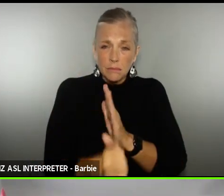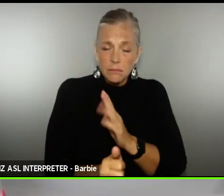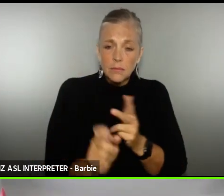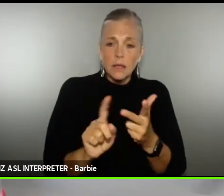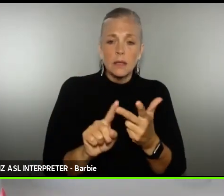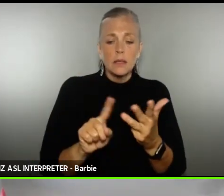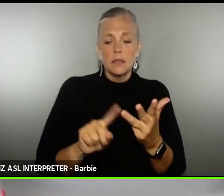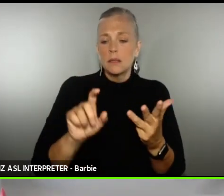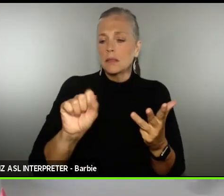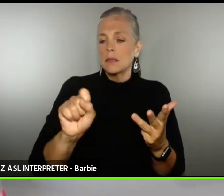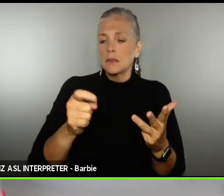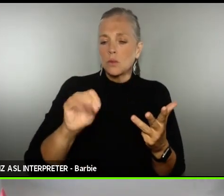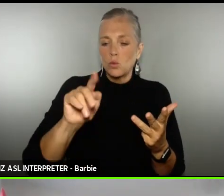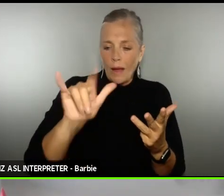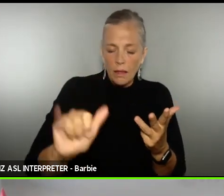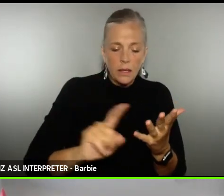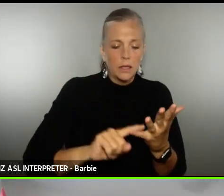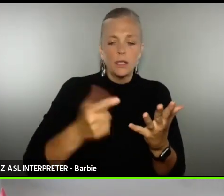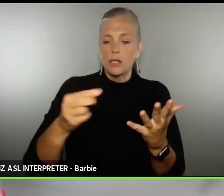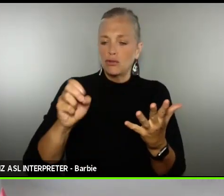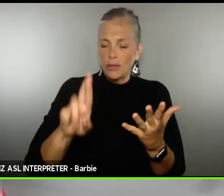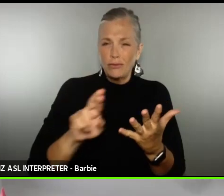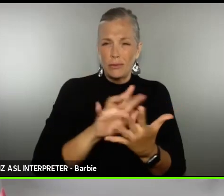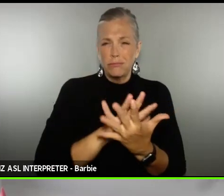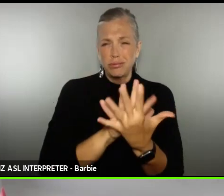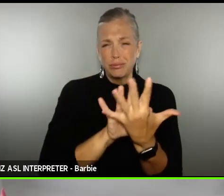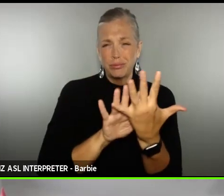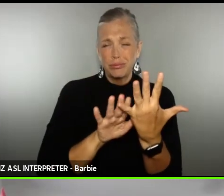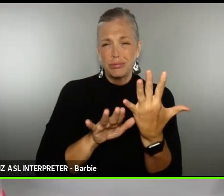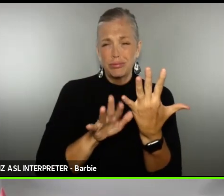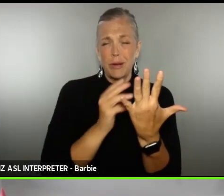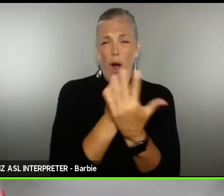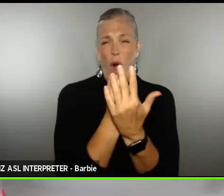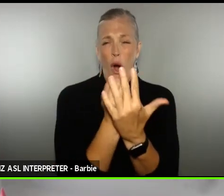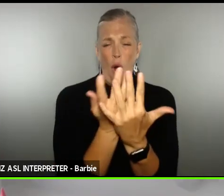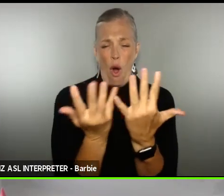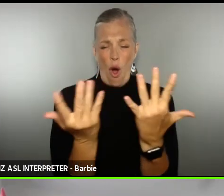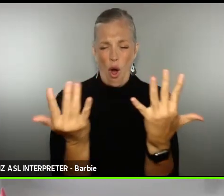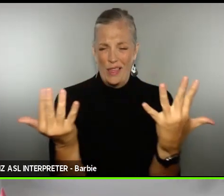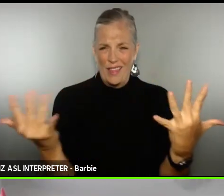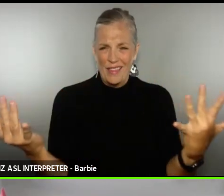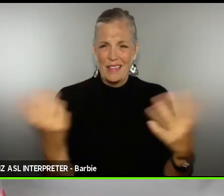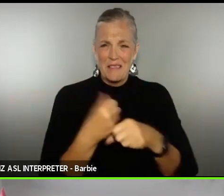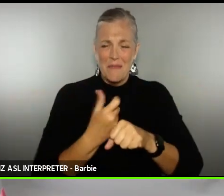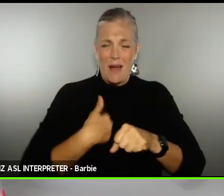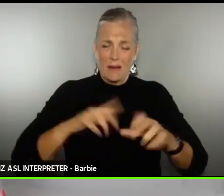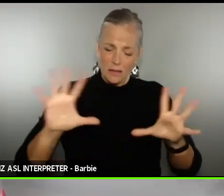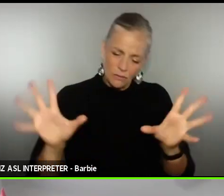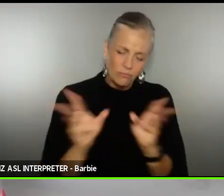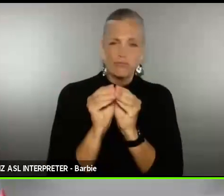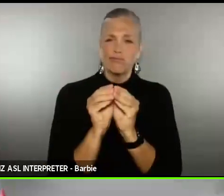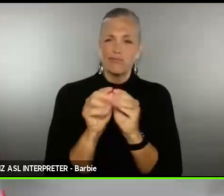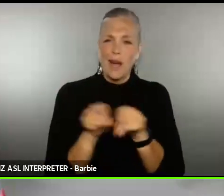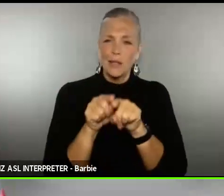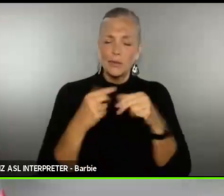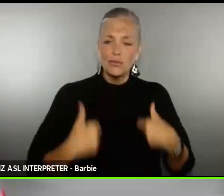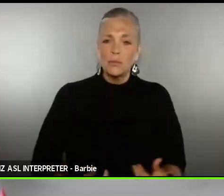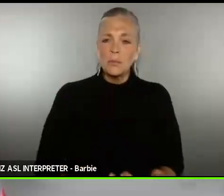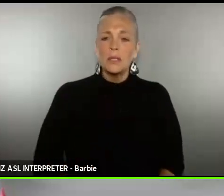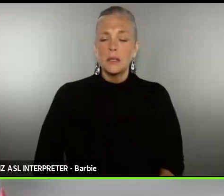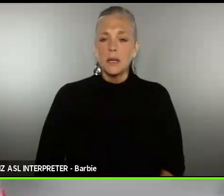sexuality, gender, like you can go, all the things that make us human. I think when you have a group like Spectrum Theatre